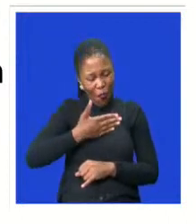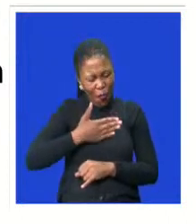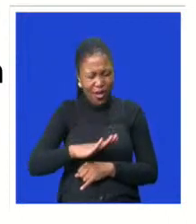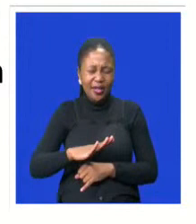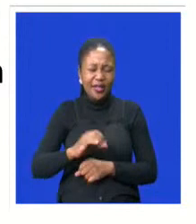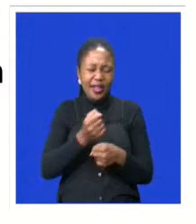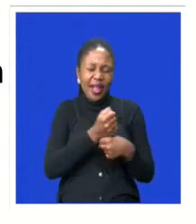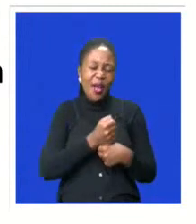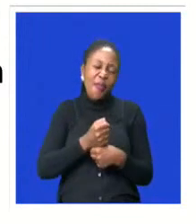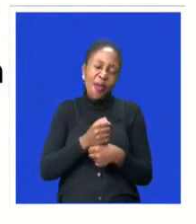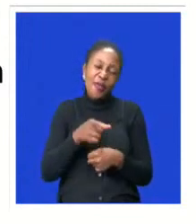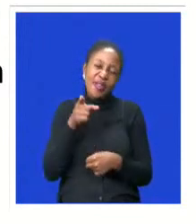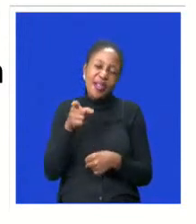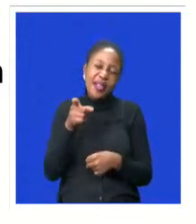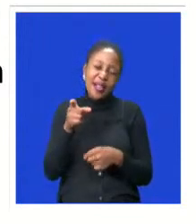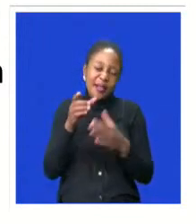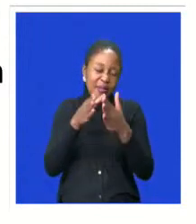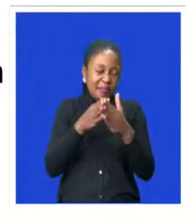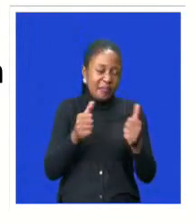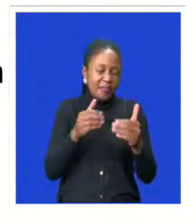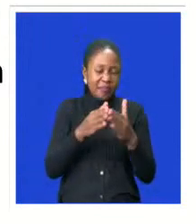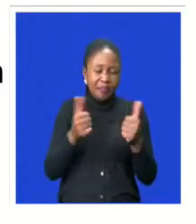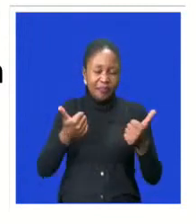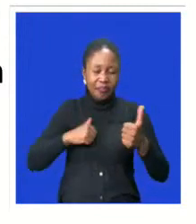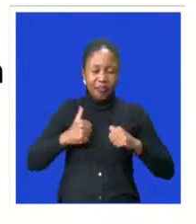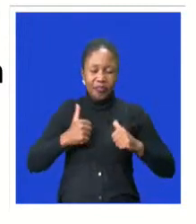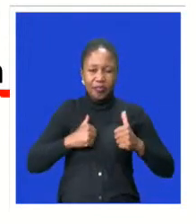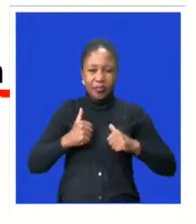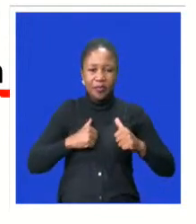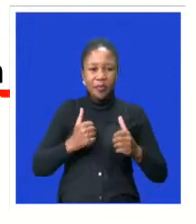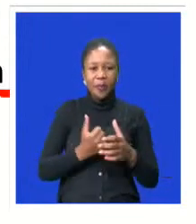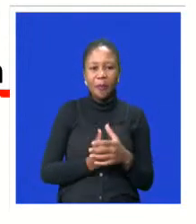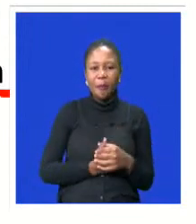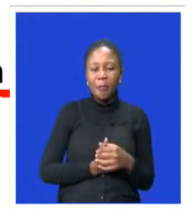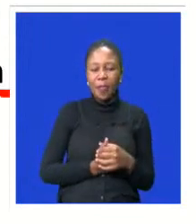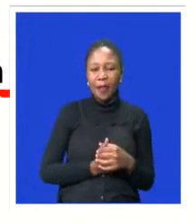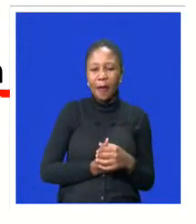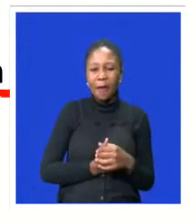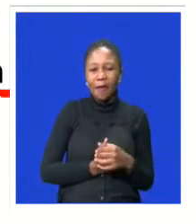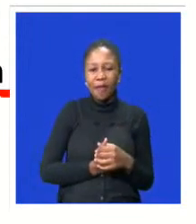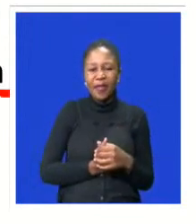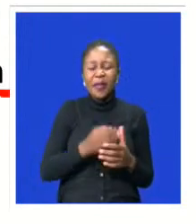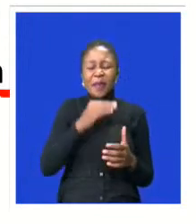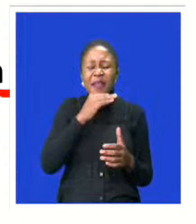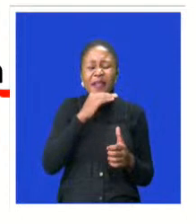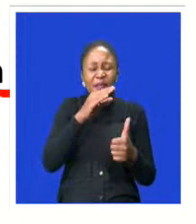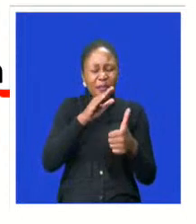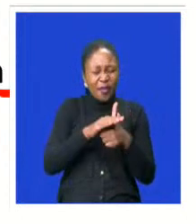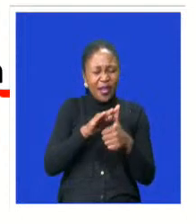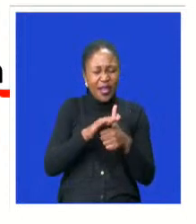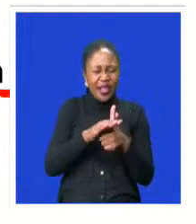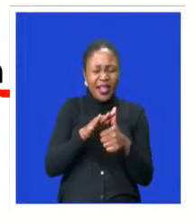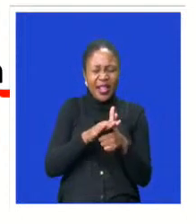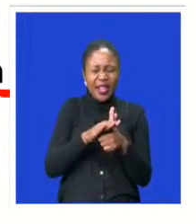that you stick to the limits of the topic when given to write about